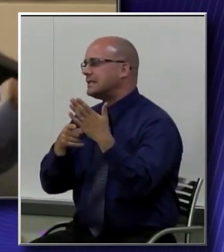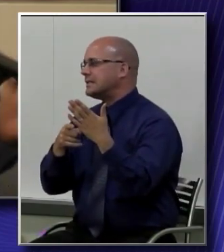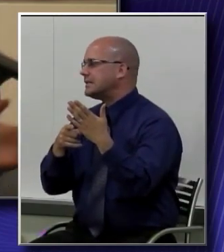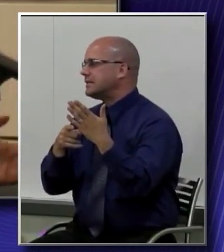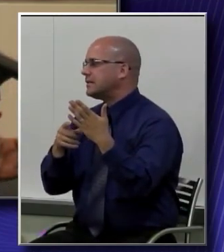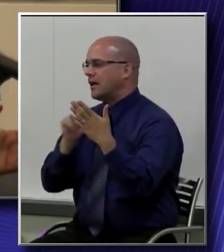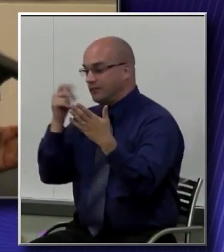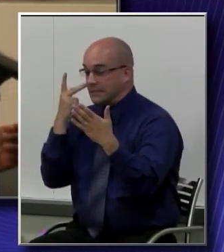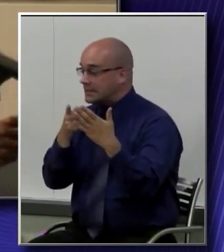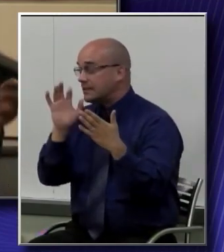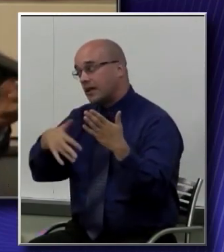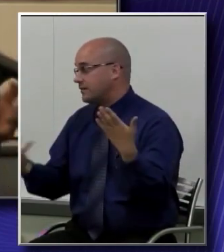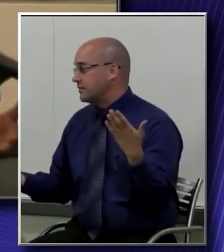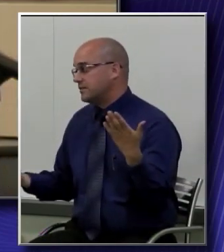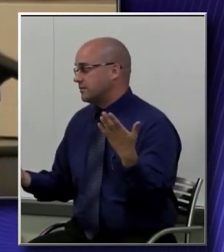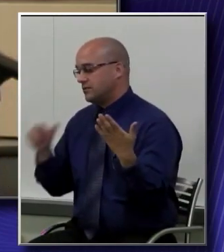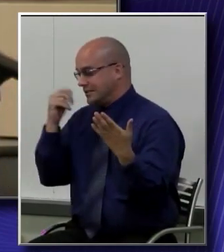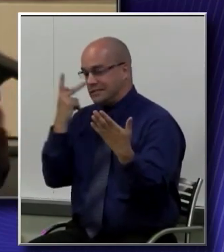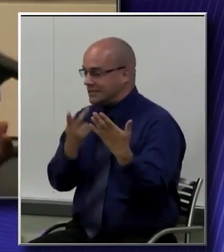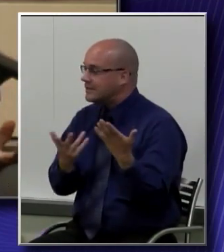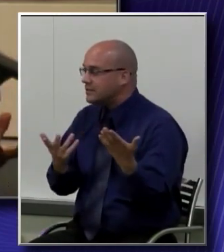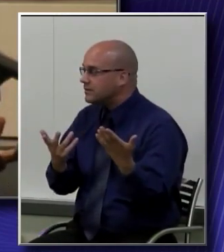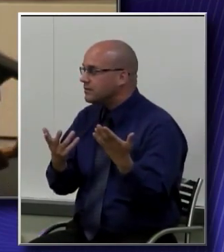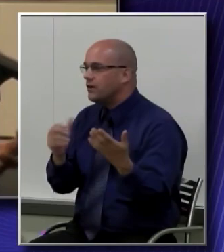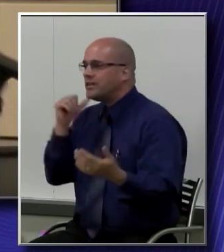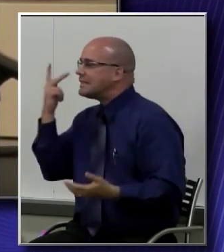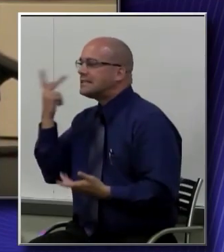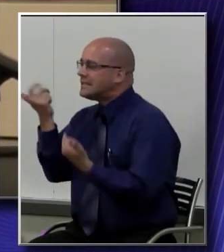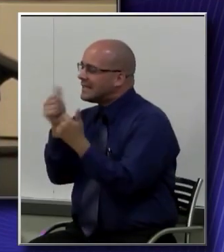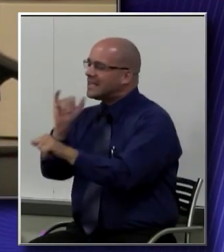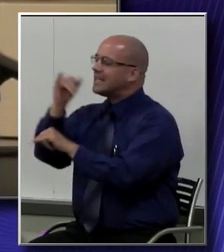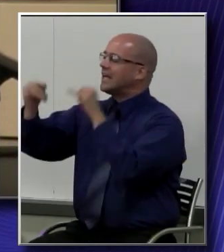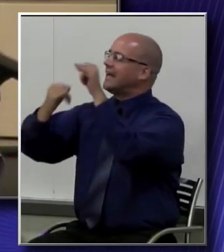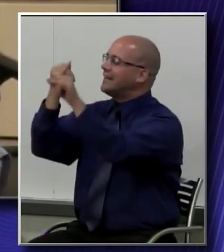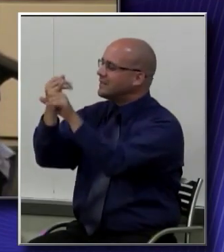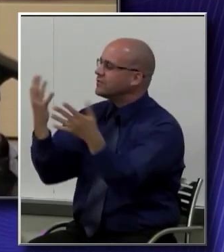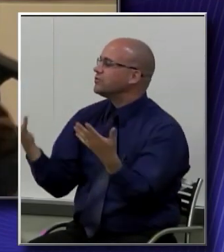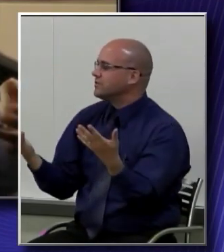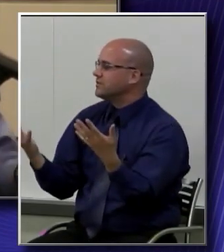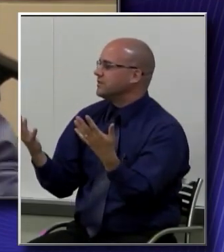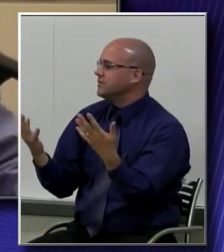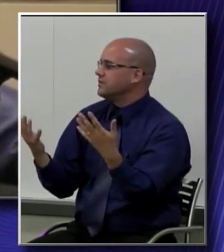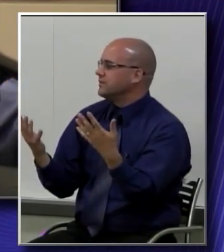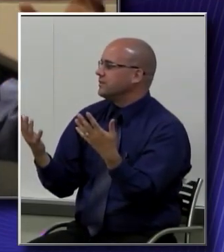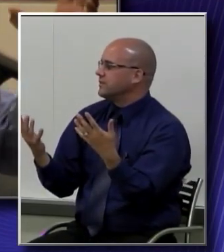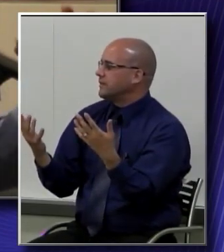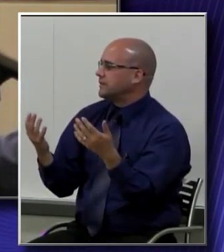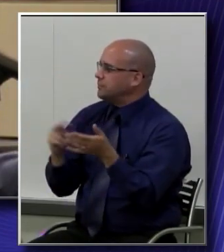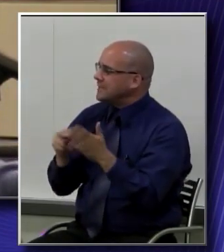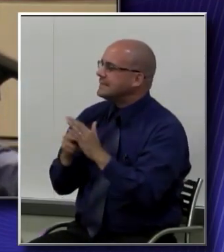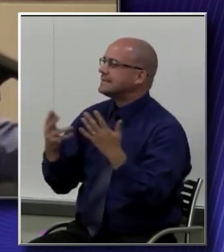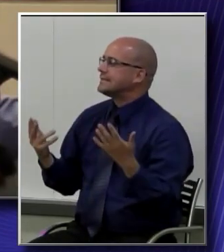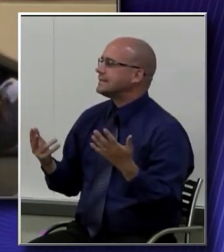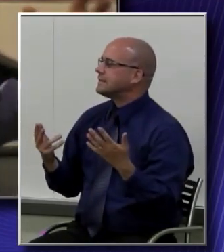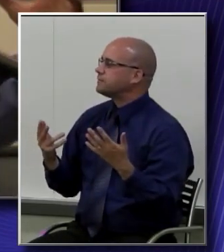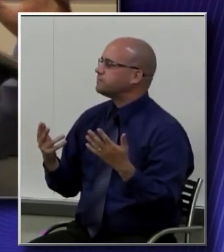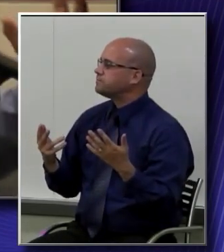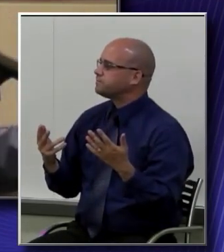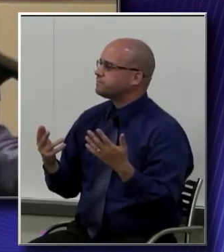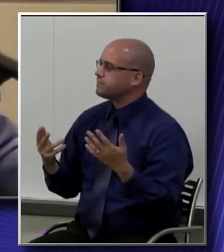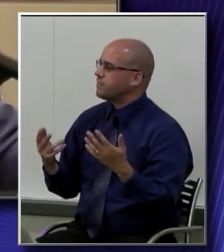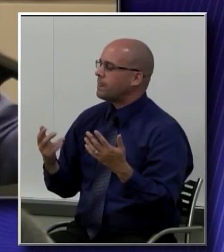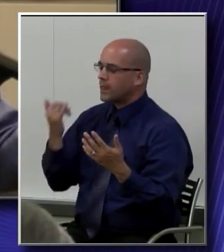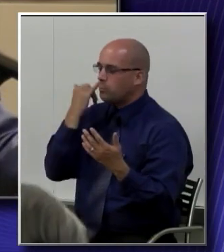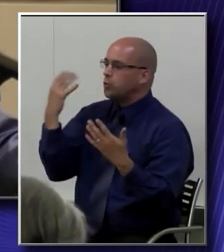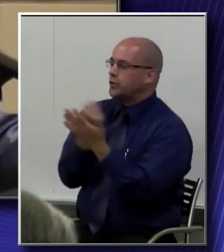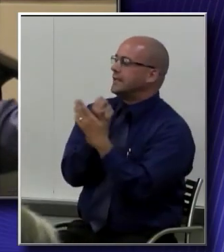I've not seen it. I've not seen any industry whereby you finish your, whether terminal degree